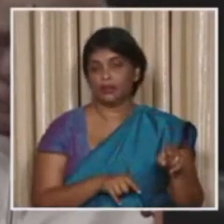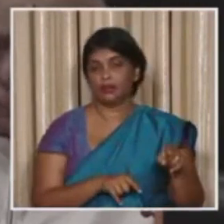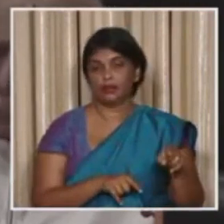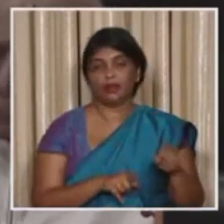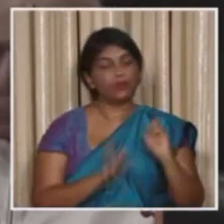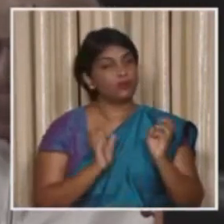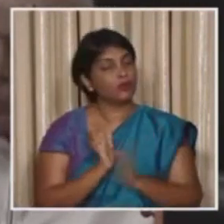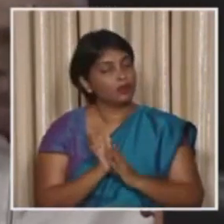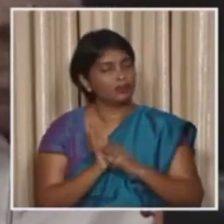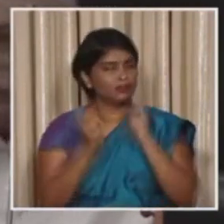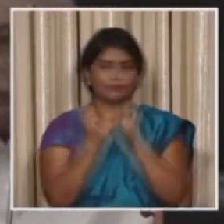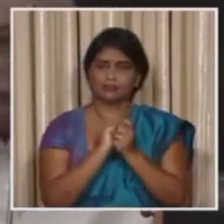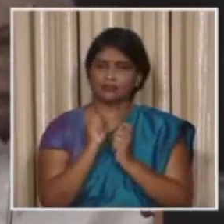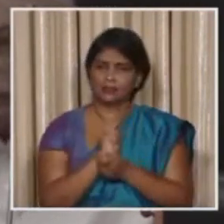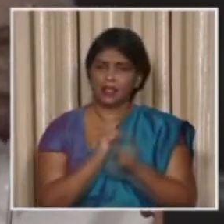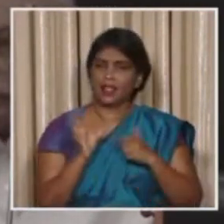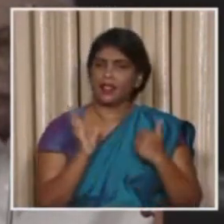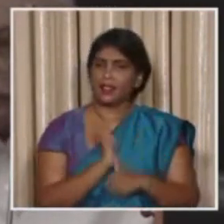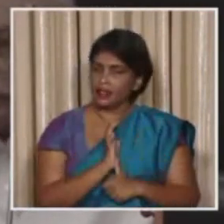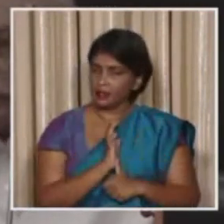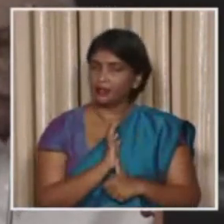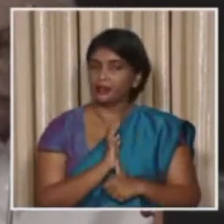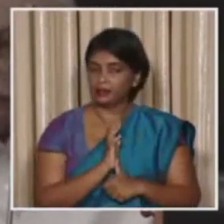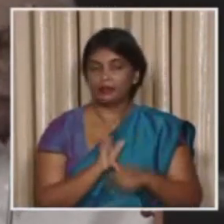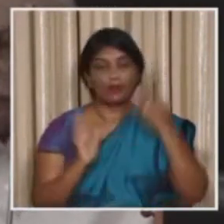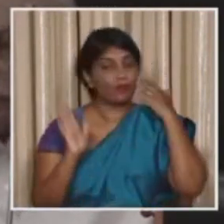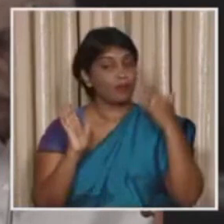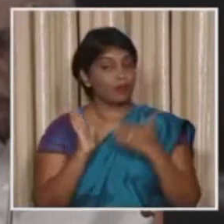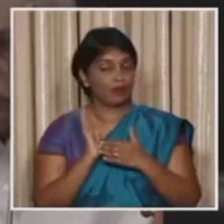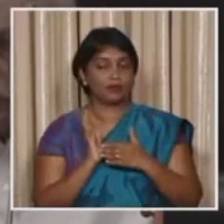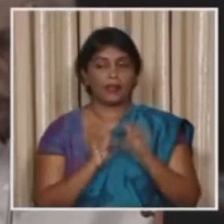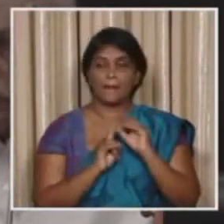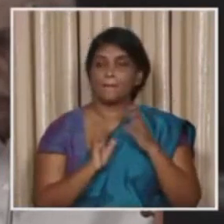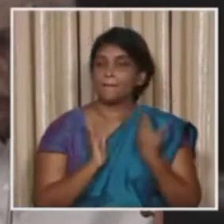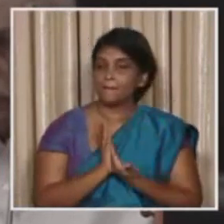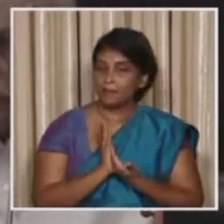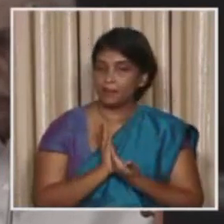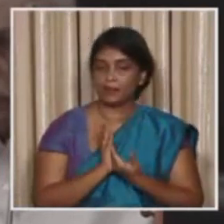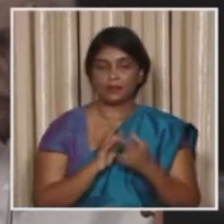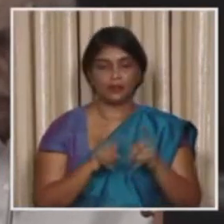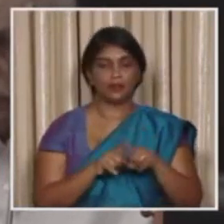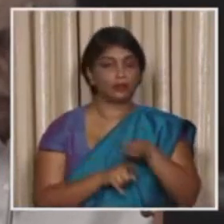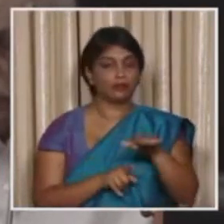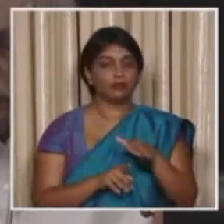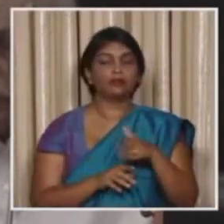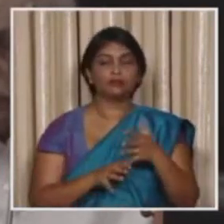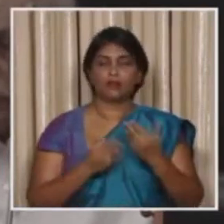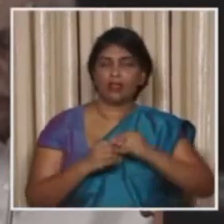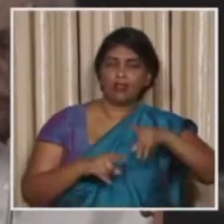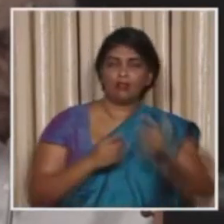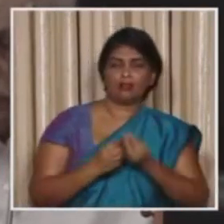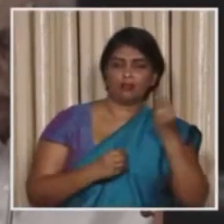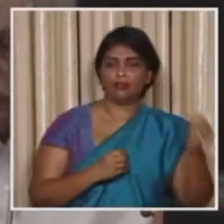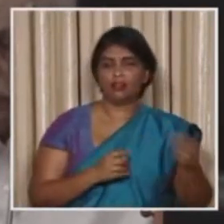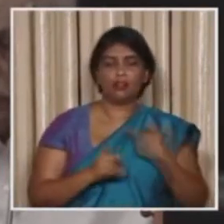being further studied for formulating a policy pertaining to the alienation of state land. The Land Utilization Policy